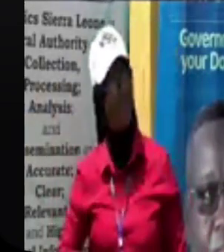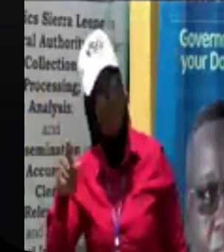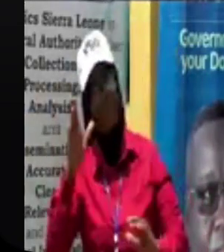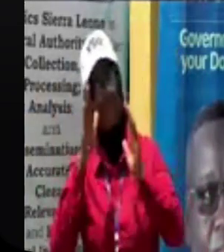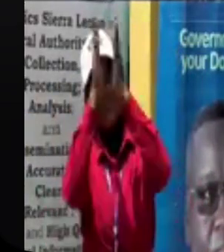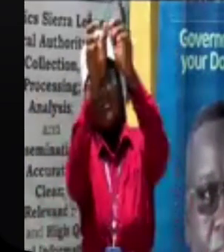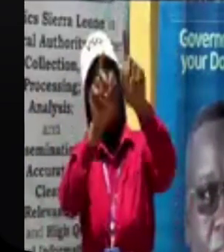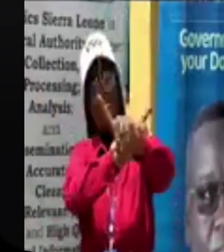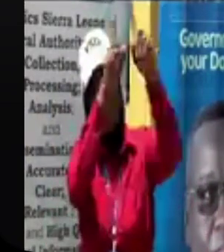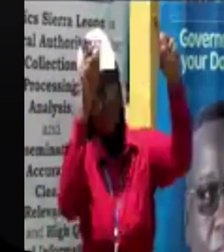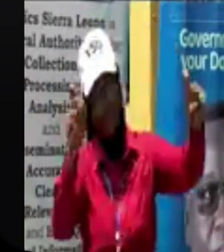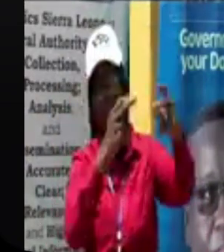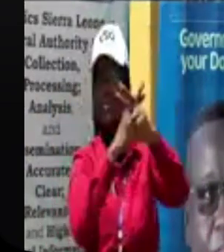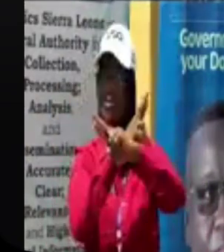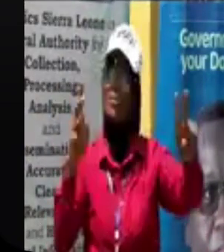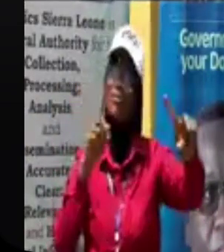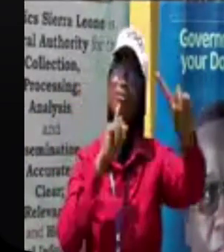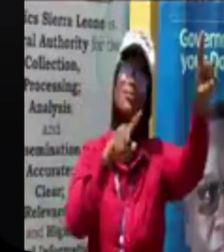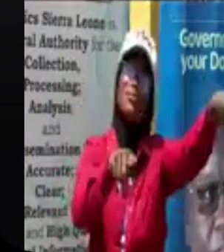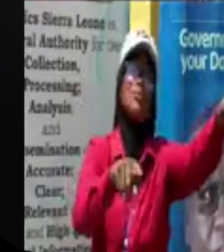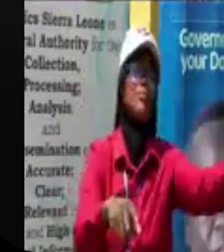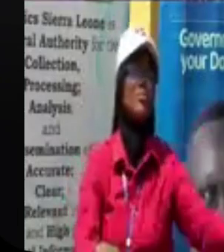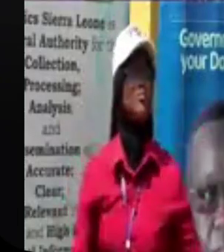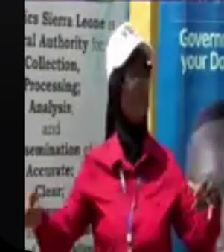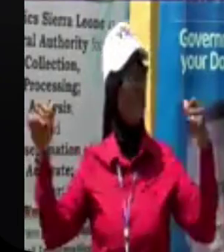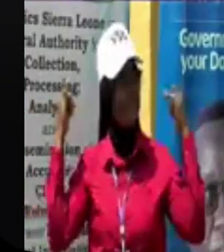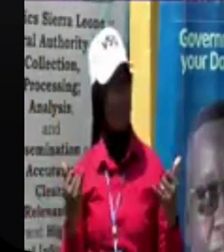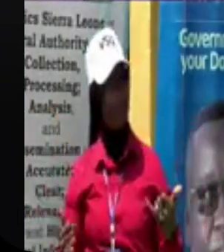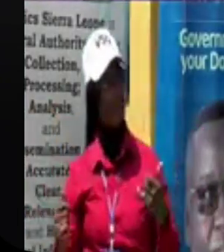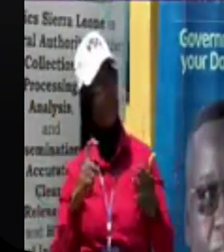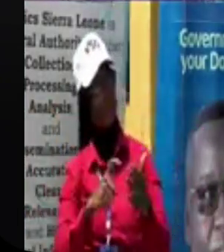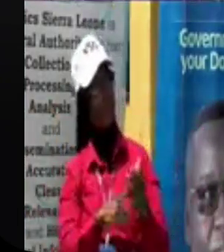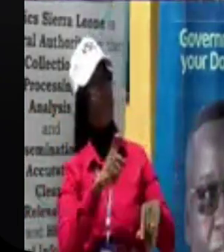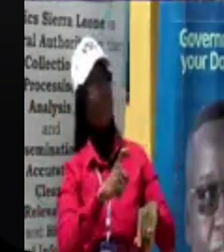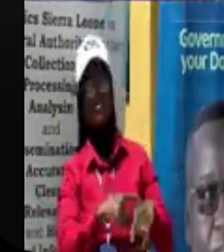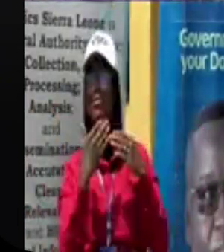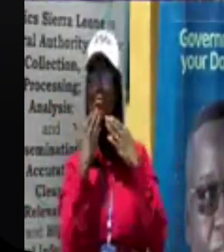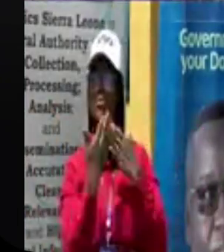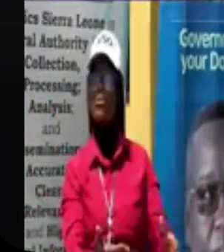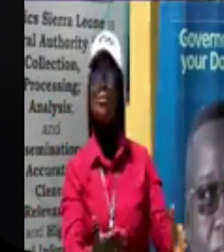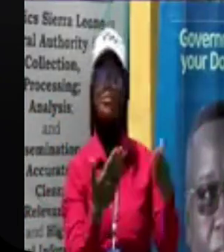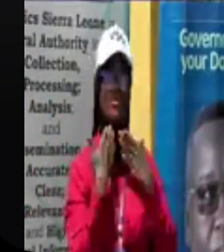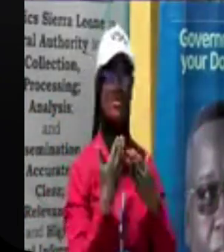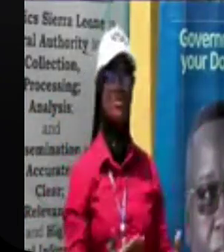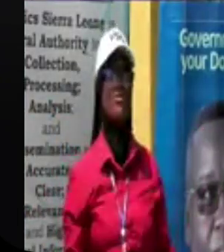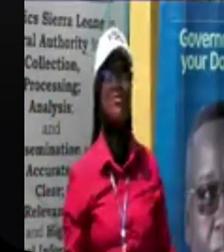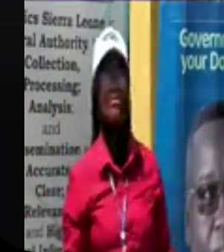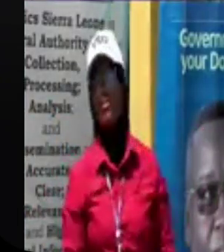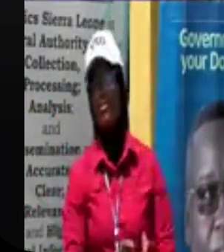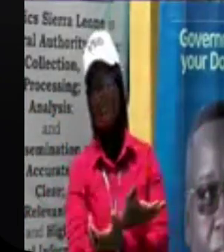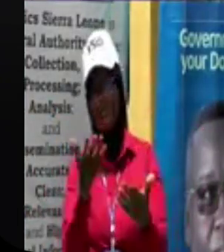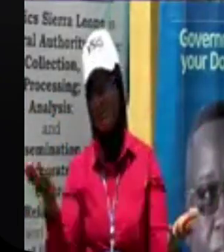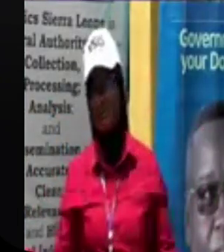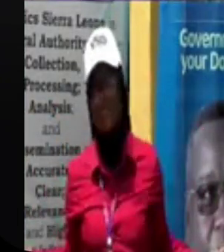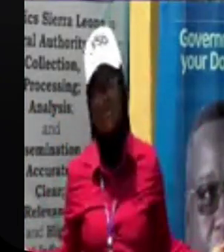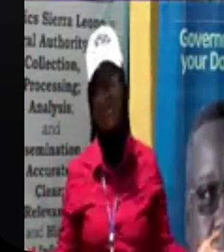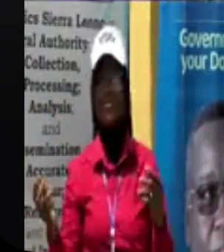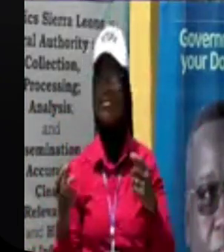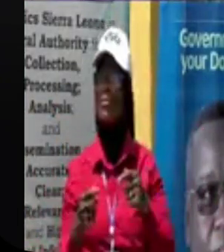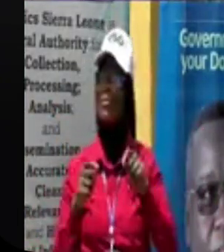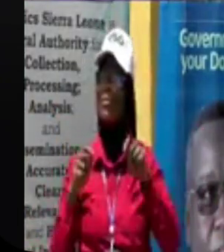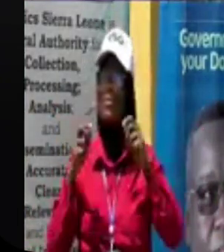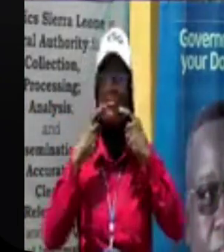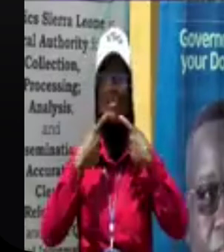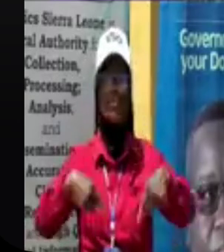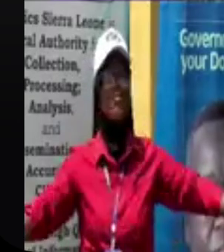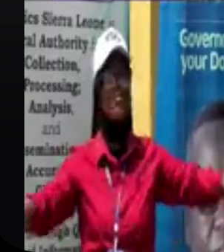ask the question we don't give you. I want for now at this time tell thank you to all the media